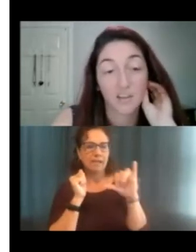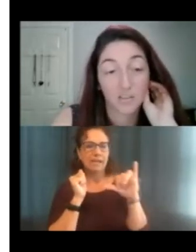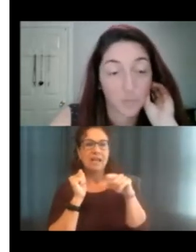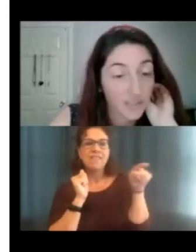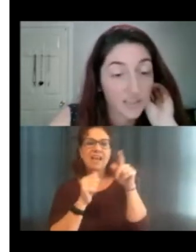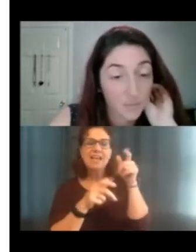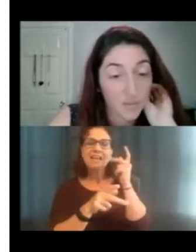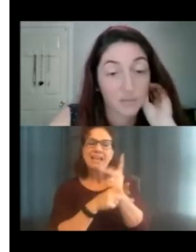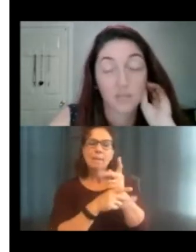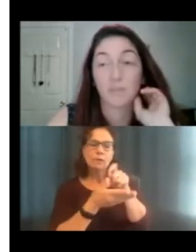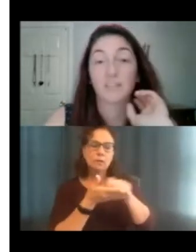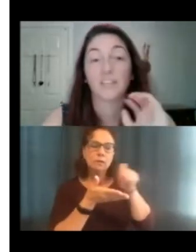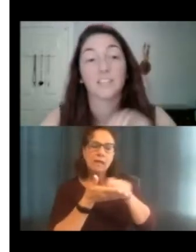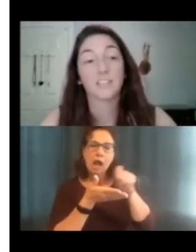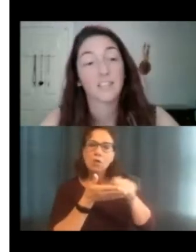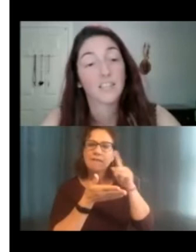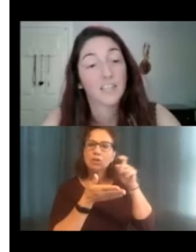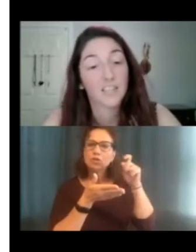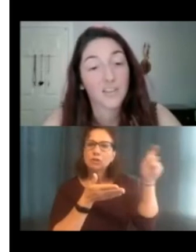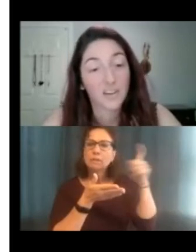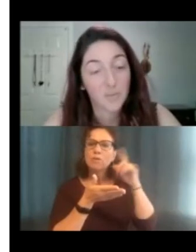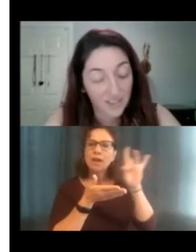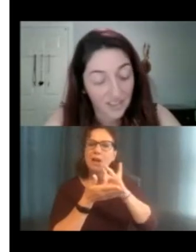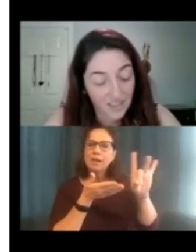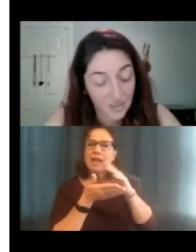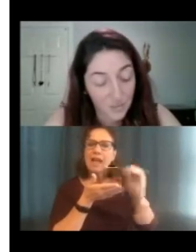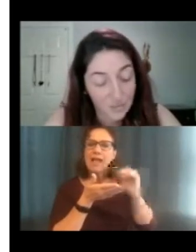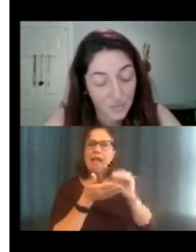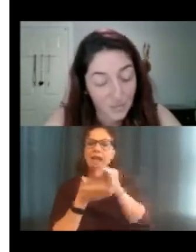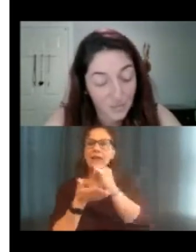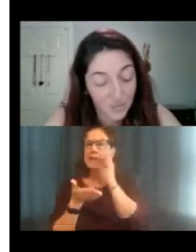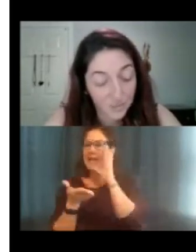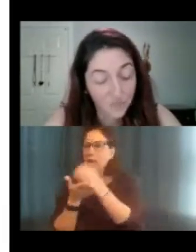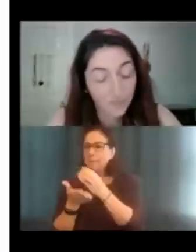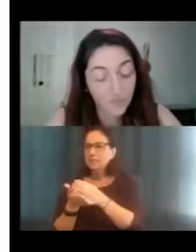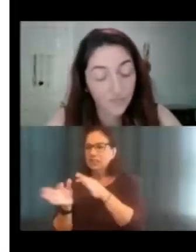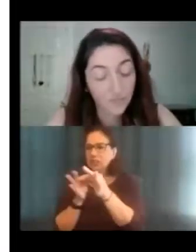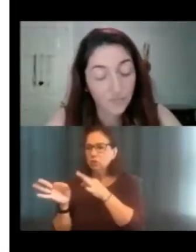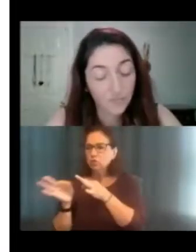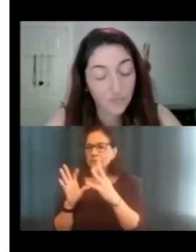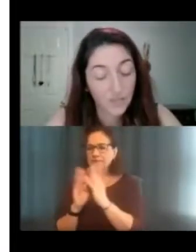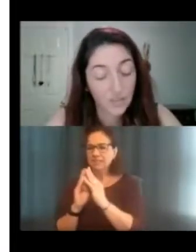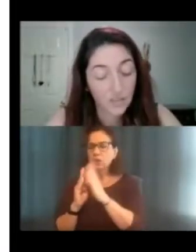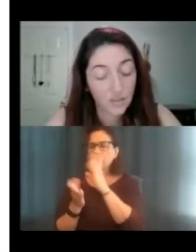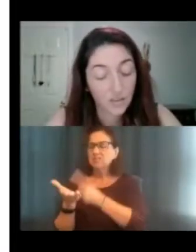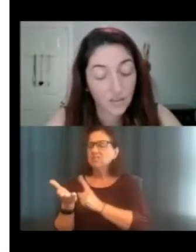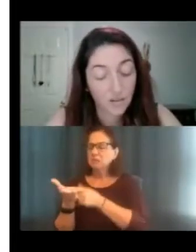weeks and also completed imagery rescripting sessions. So I'll talk about that in more detail soon.